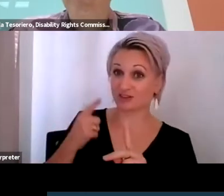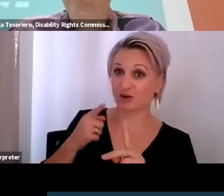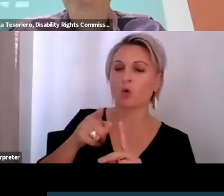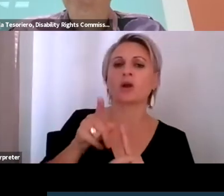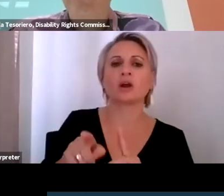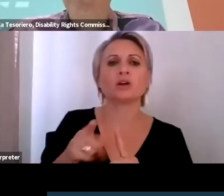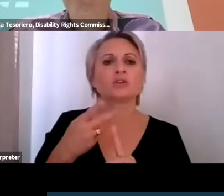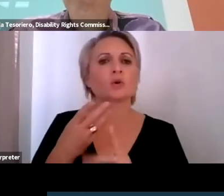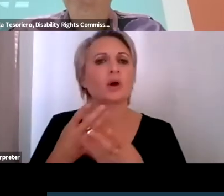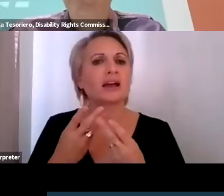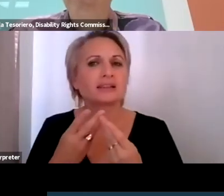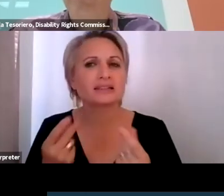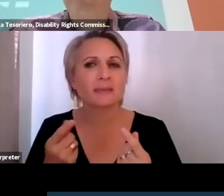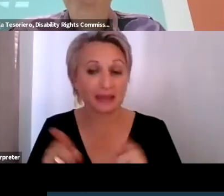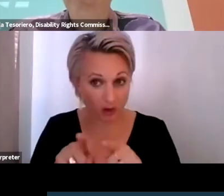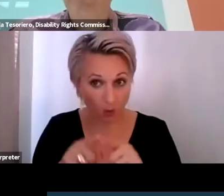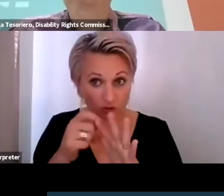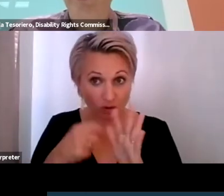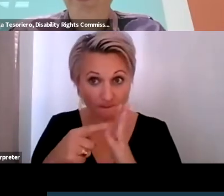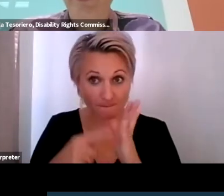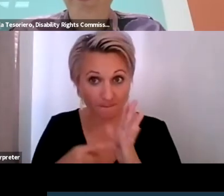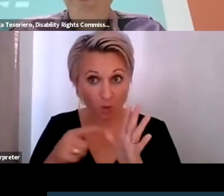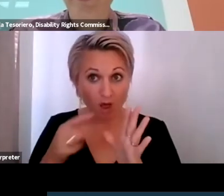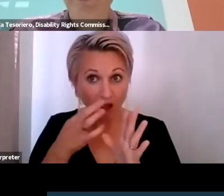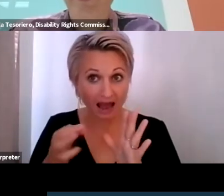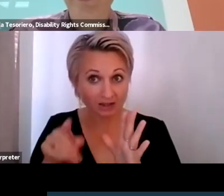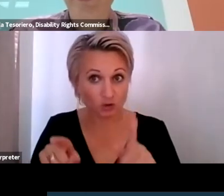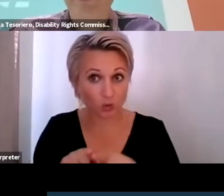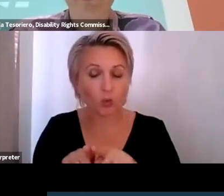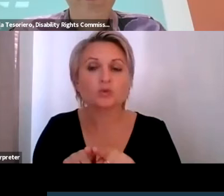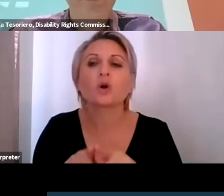Is it something, as do you, Paula, as well? Is it something that